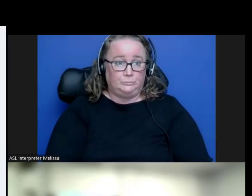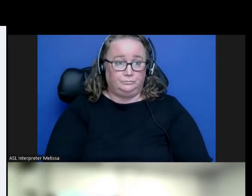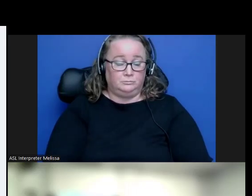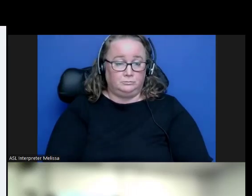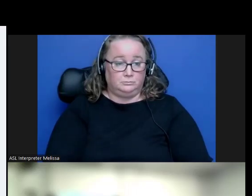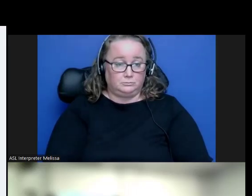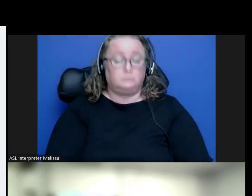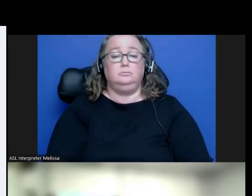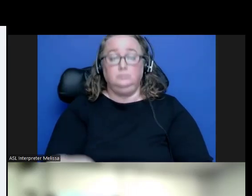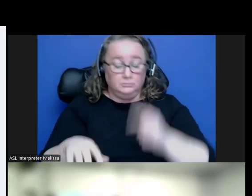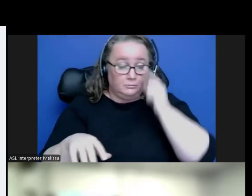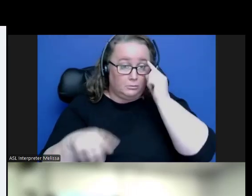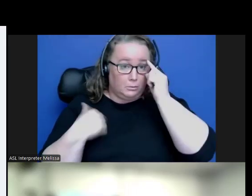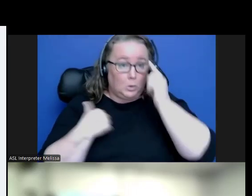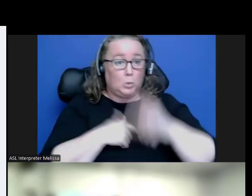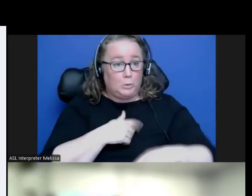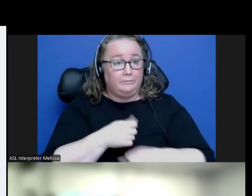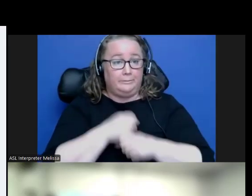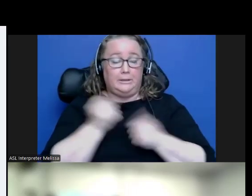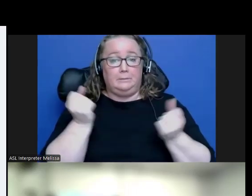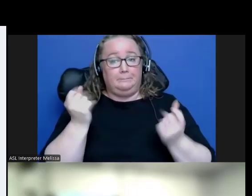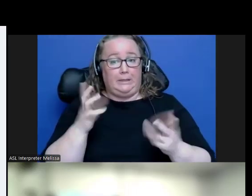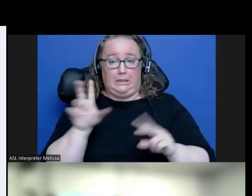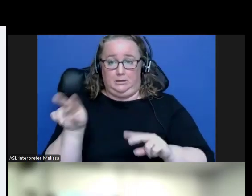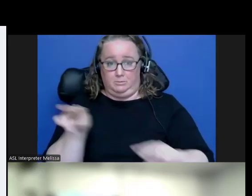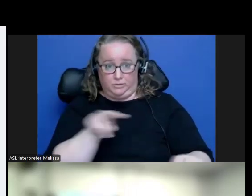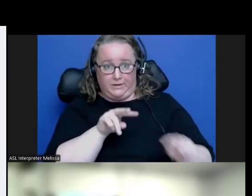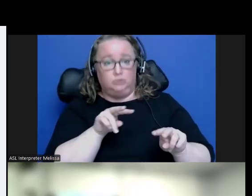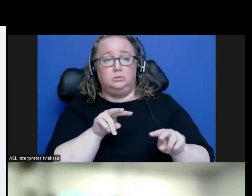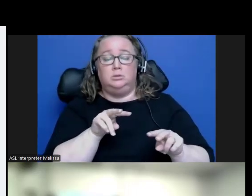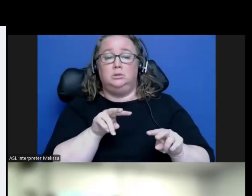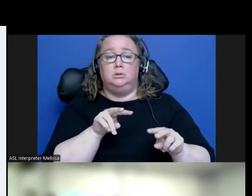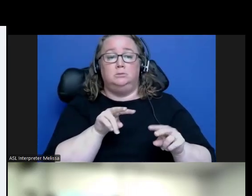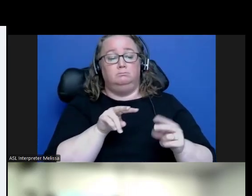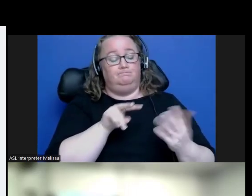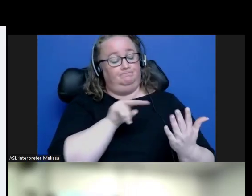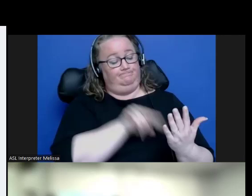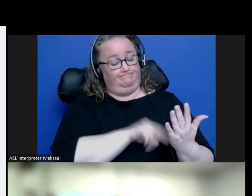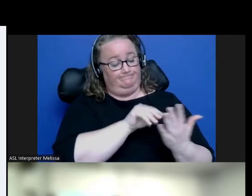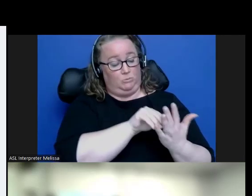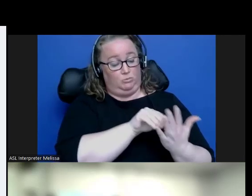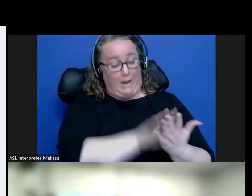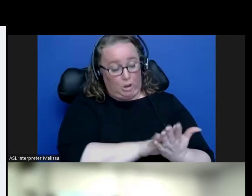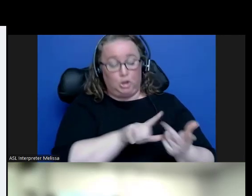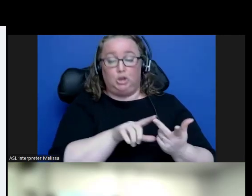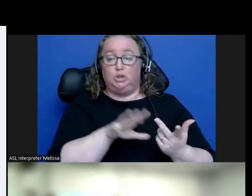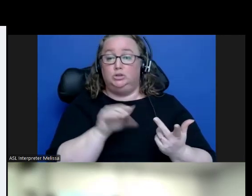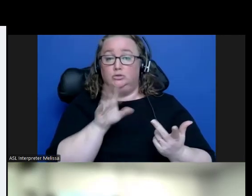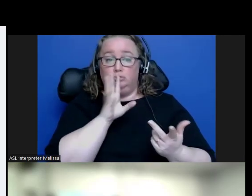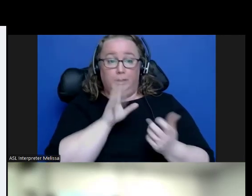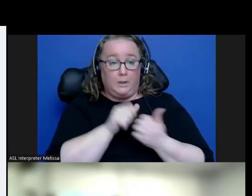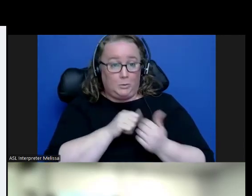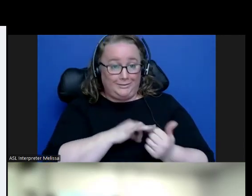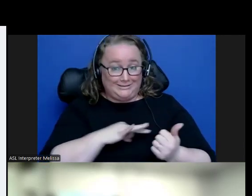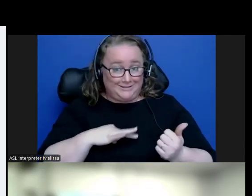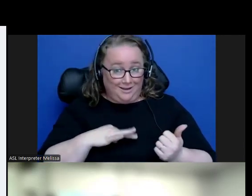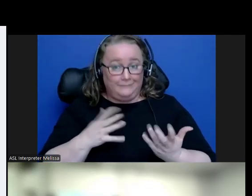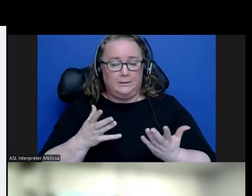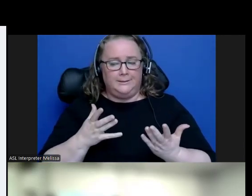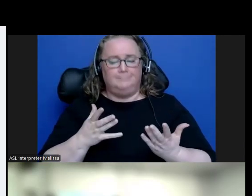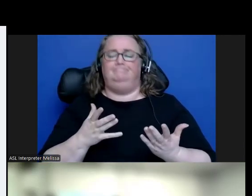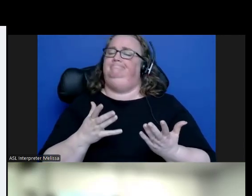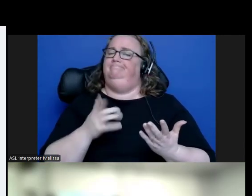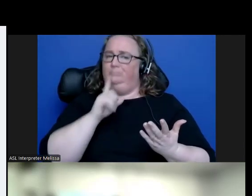So DLC has made several observations through reviewing records and in speaking to staff that indicate a lack